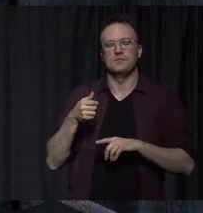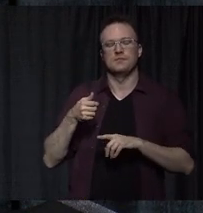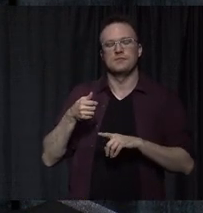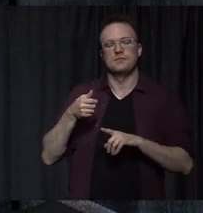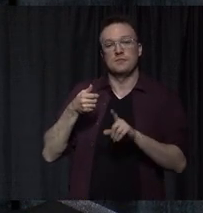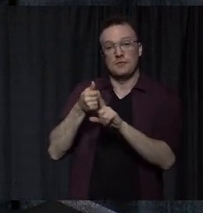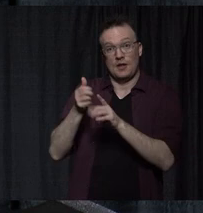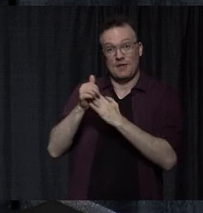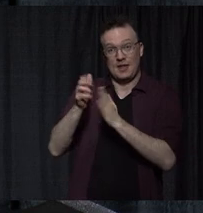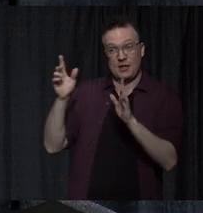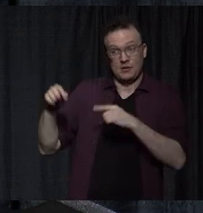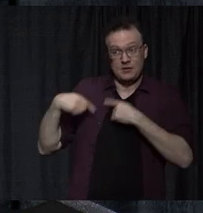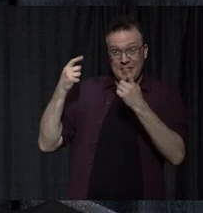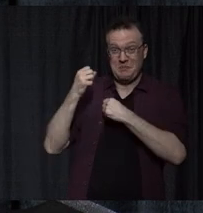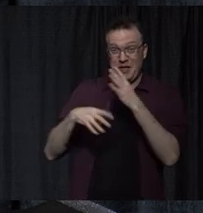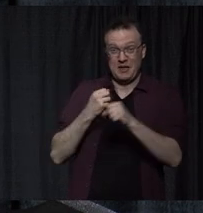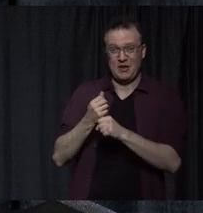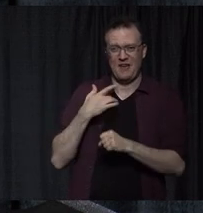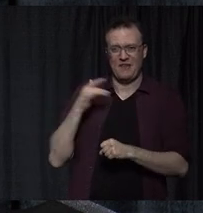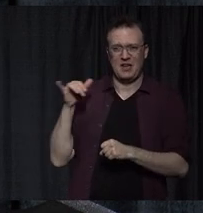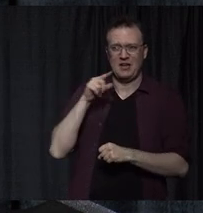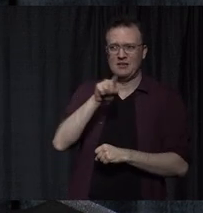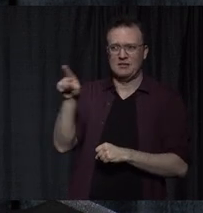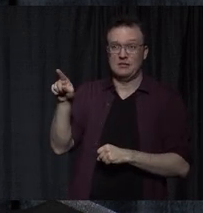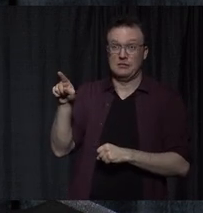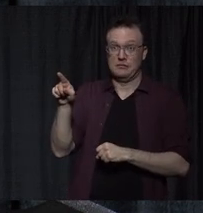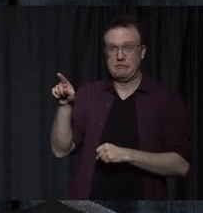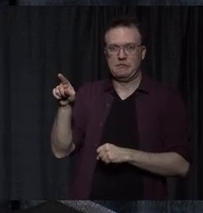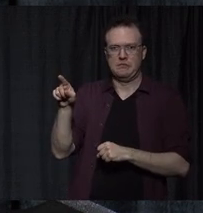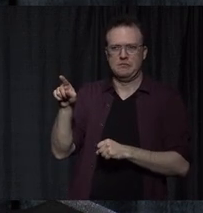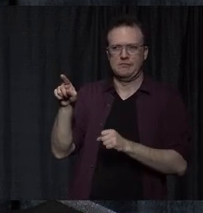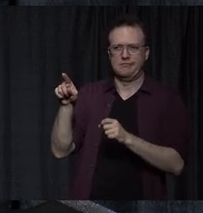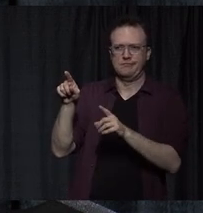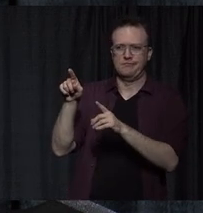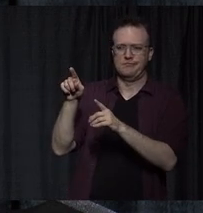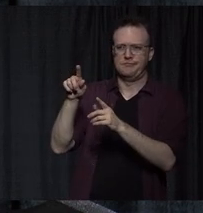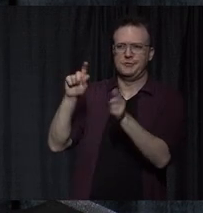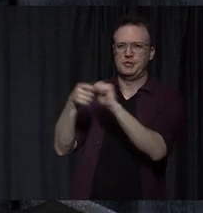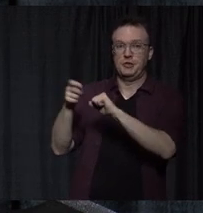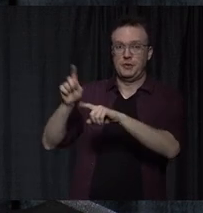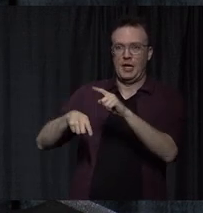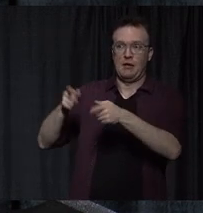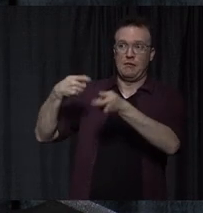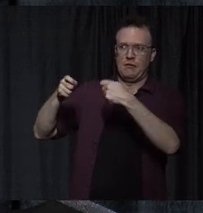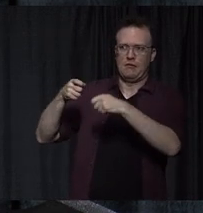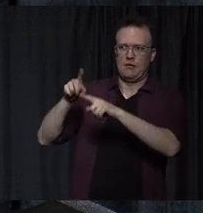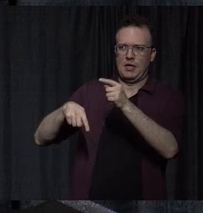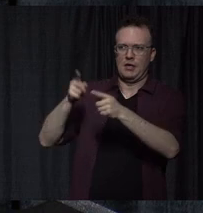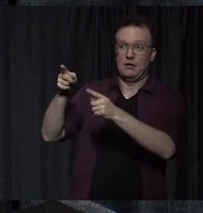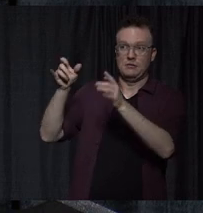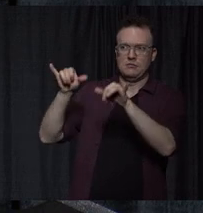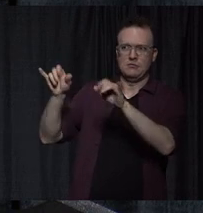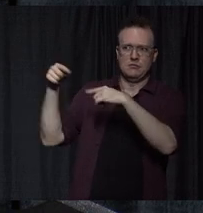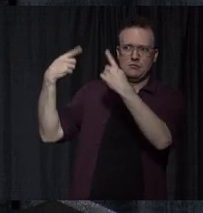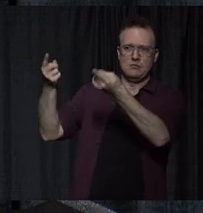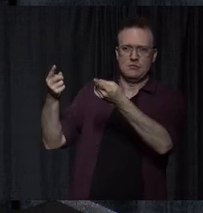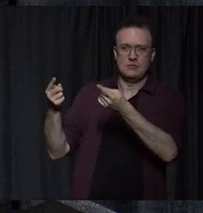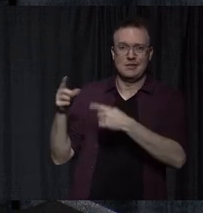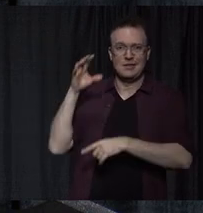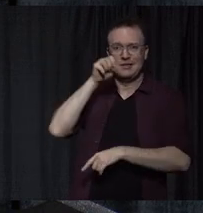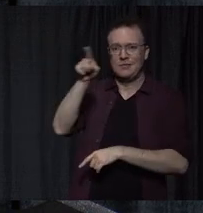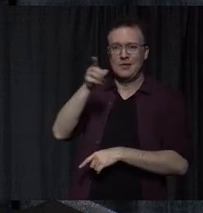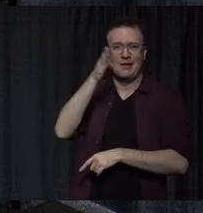who have been around for so long, they kind of feel like staples and immovable. They seem like they will